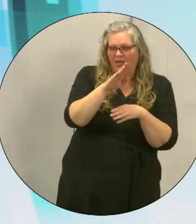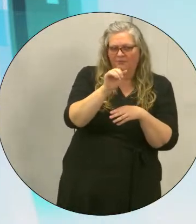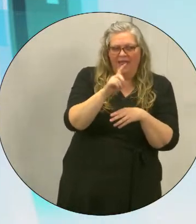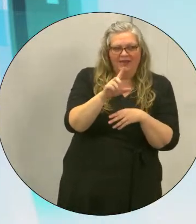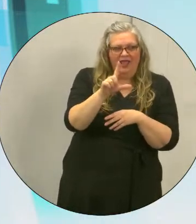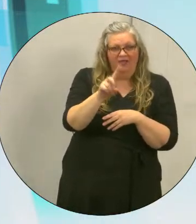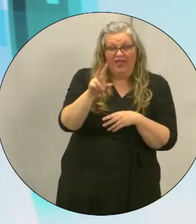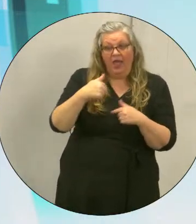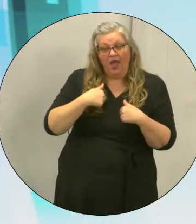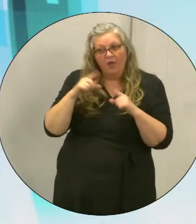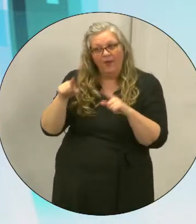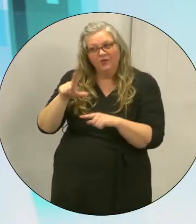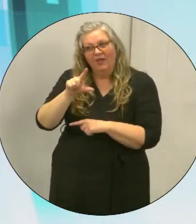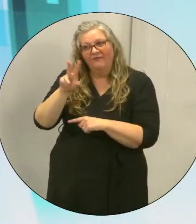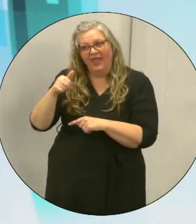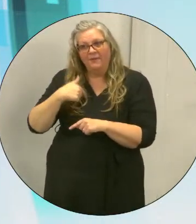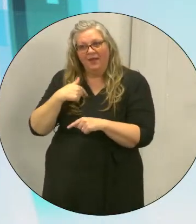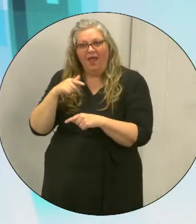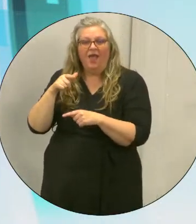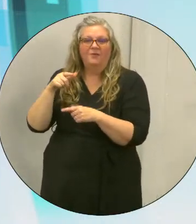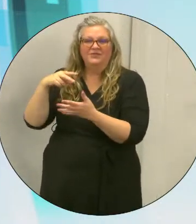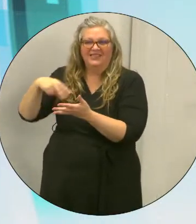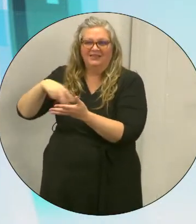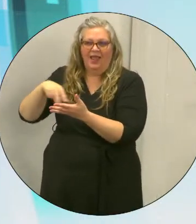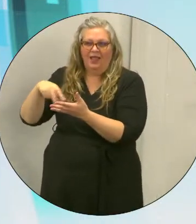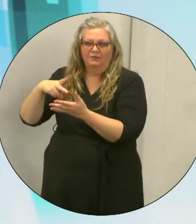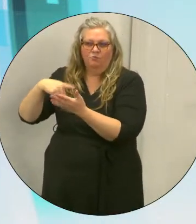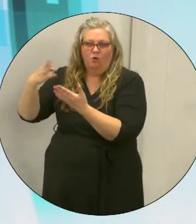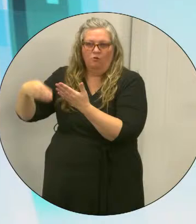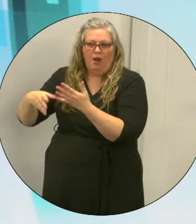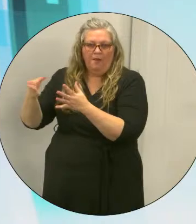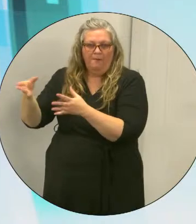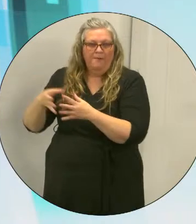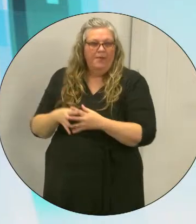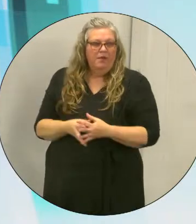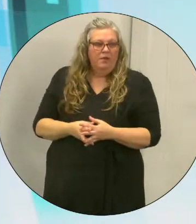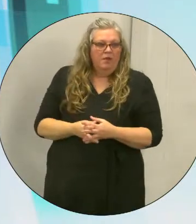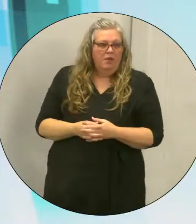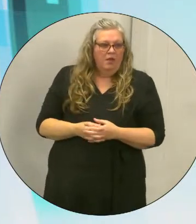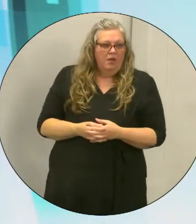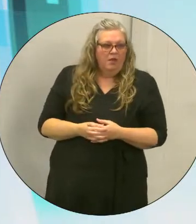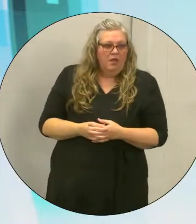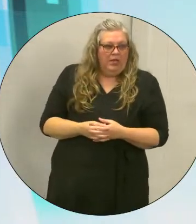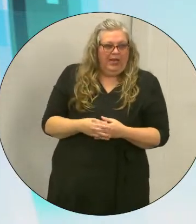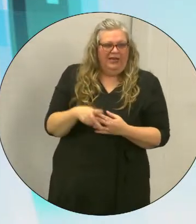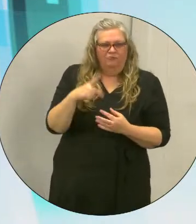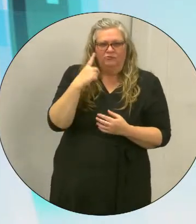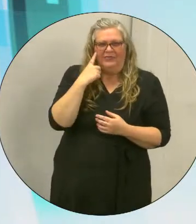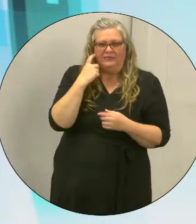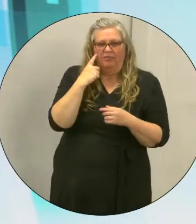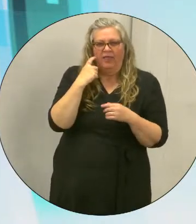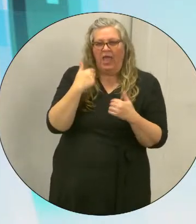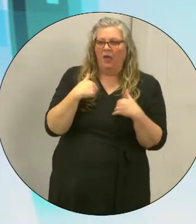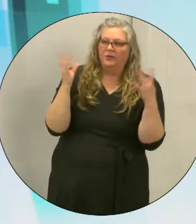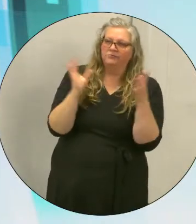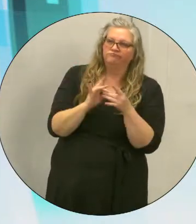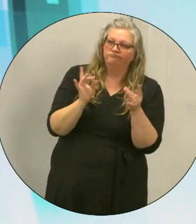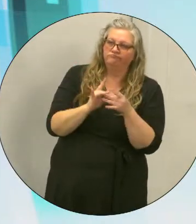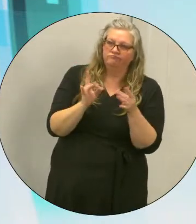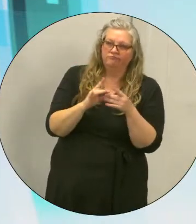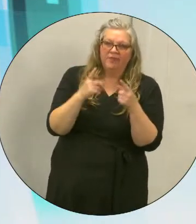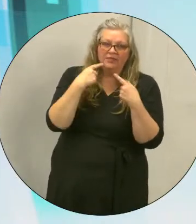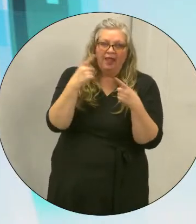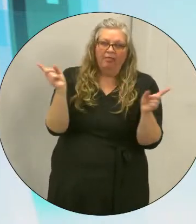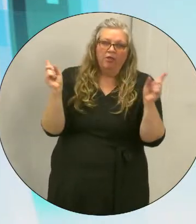also went to LVA, but I chose dance. And I think just a couple of weeks ago, I told you guys, that before